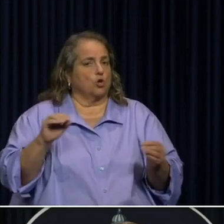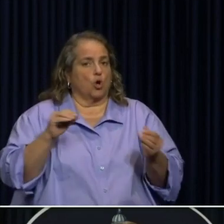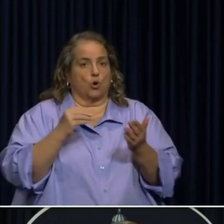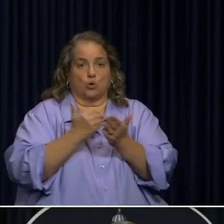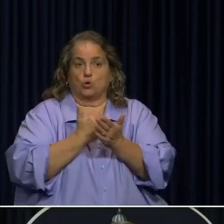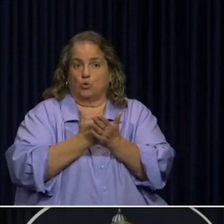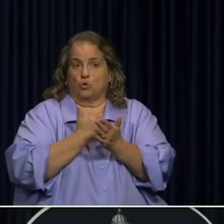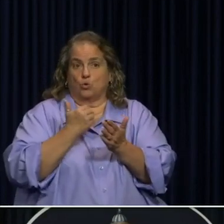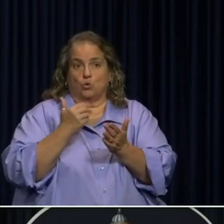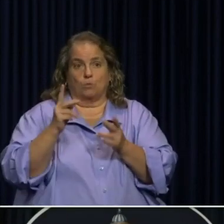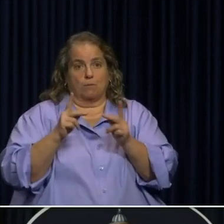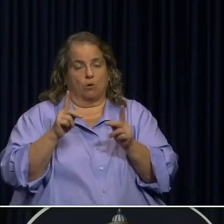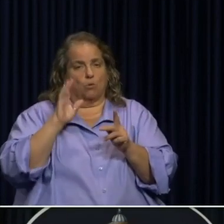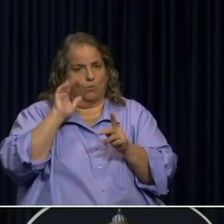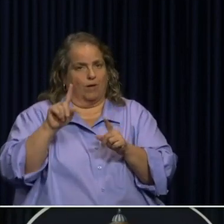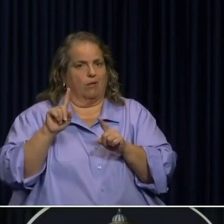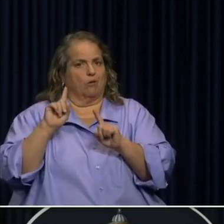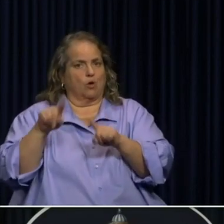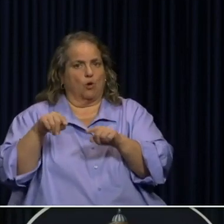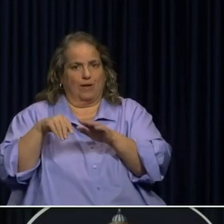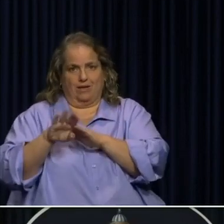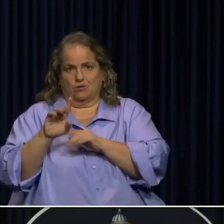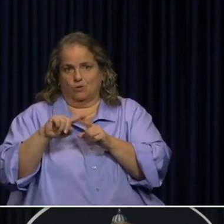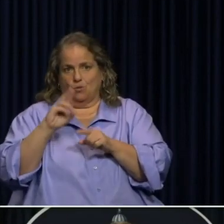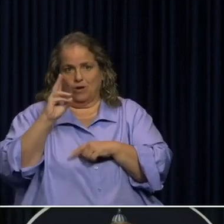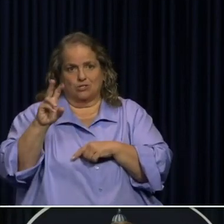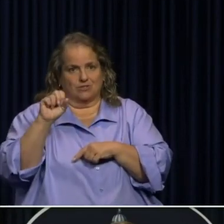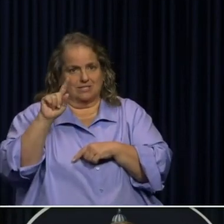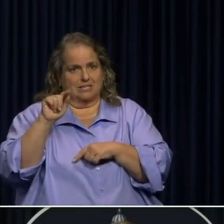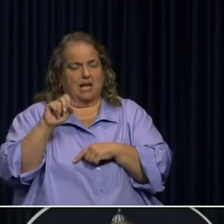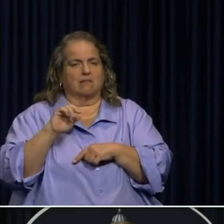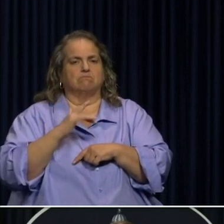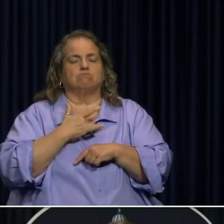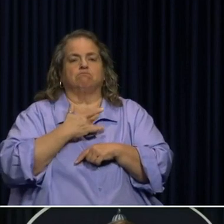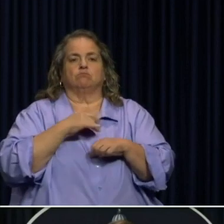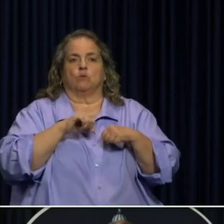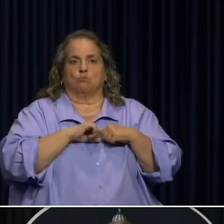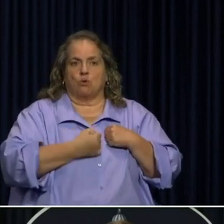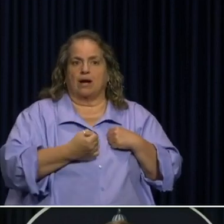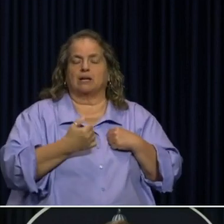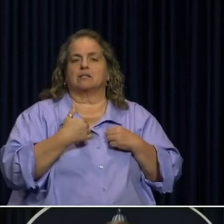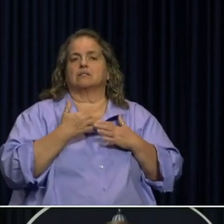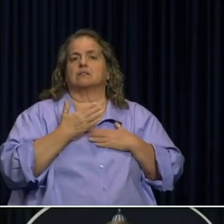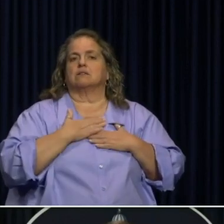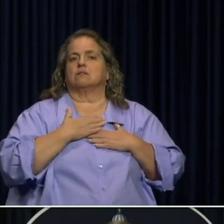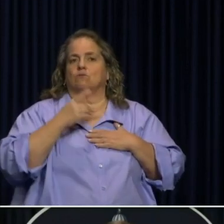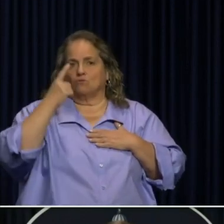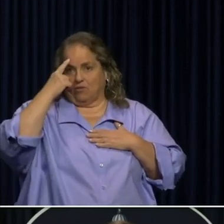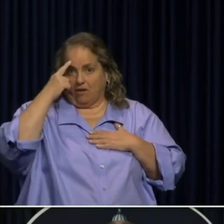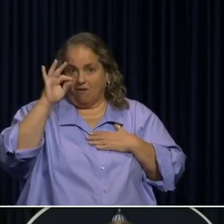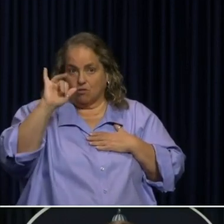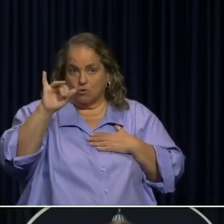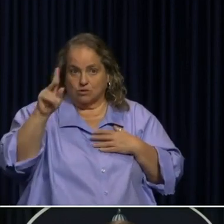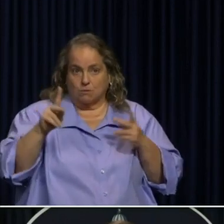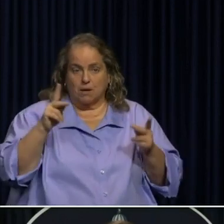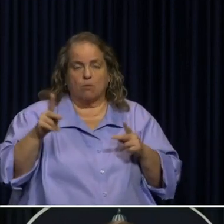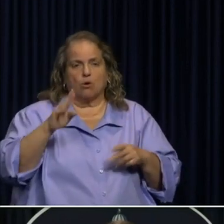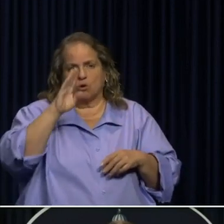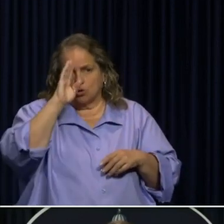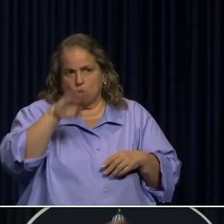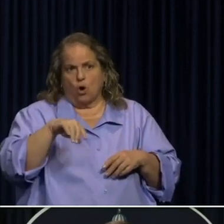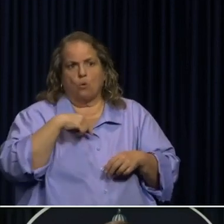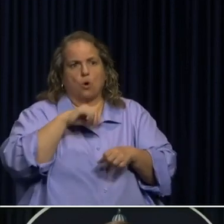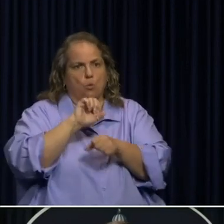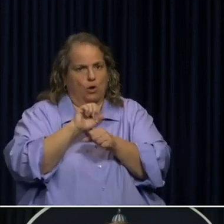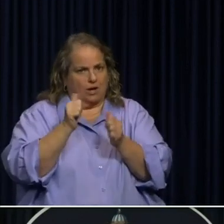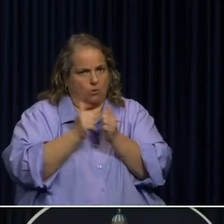coming into Western State. Our heart goes out to what's going on in that facility right now. Please know that we are working directly with